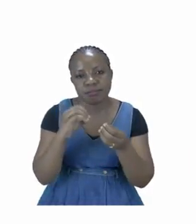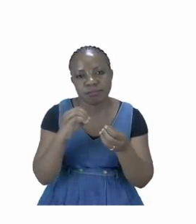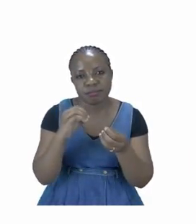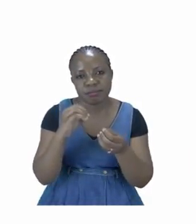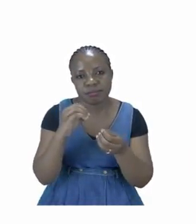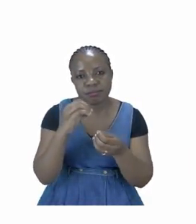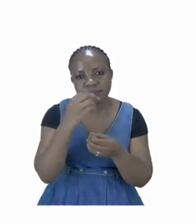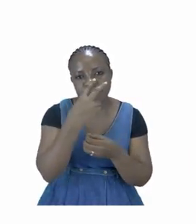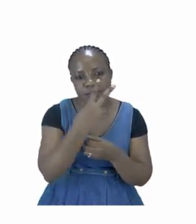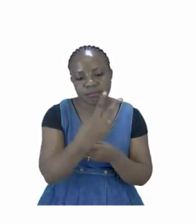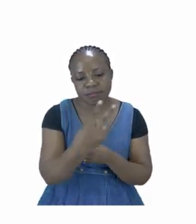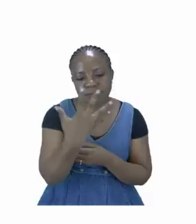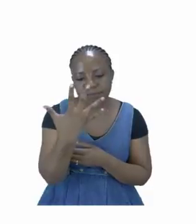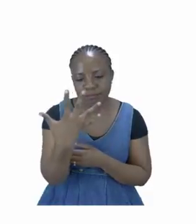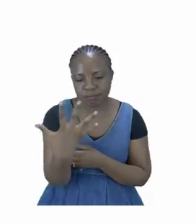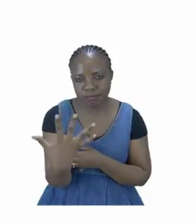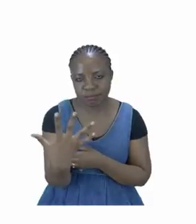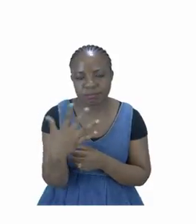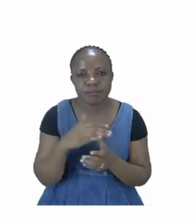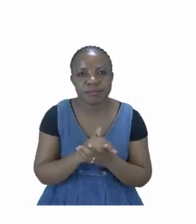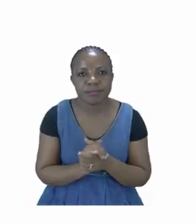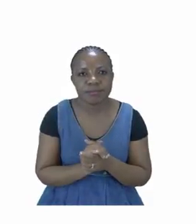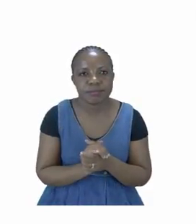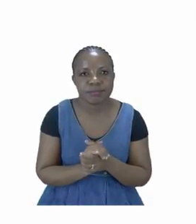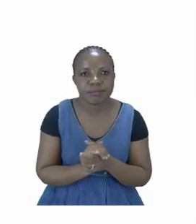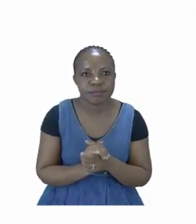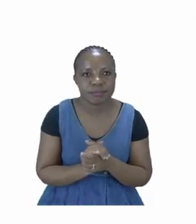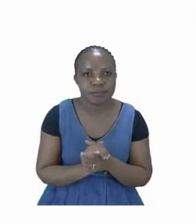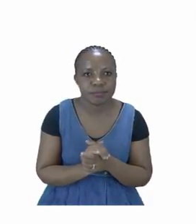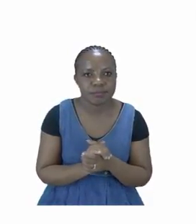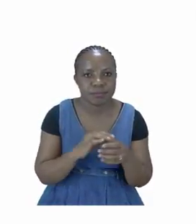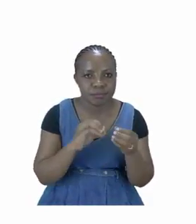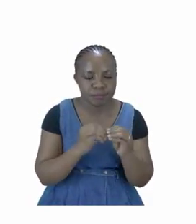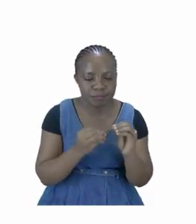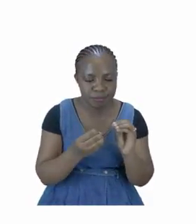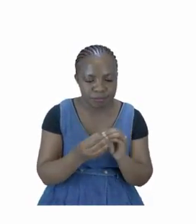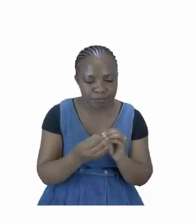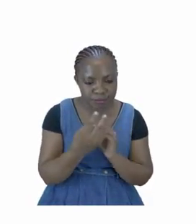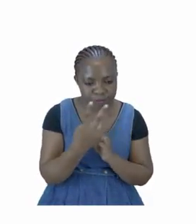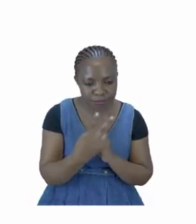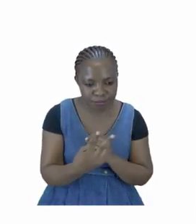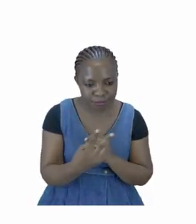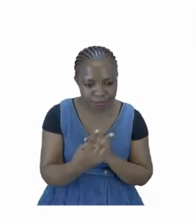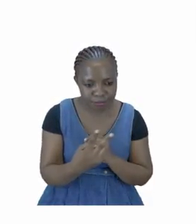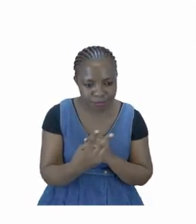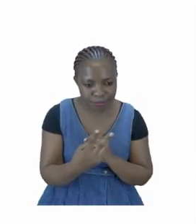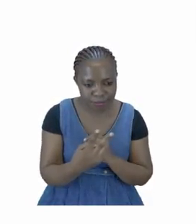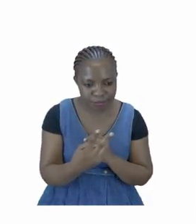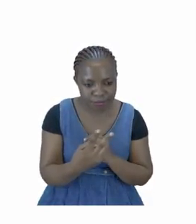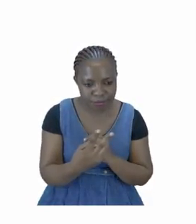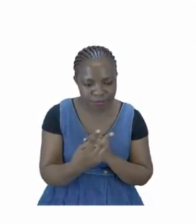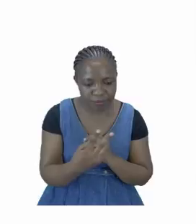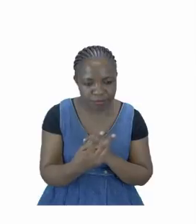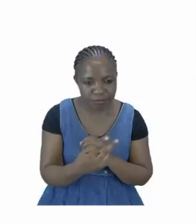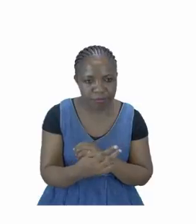Page 25 also says, which number comes after